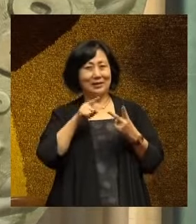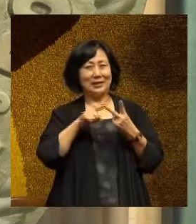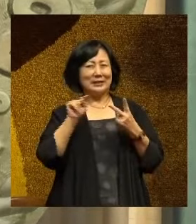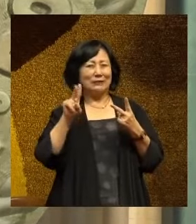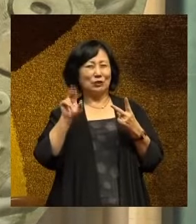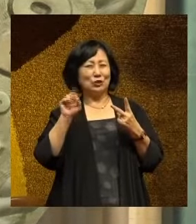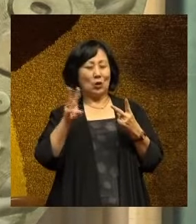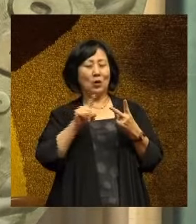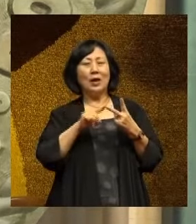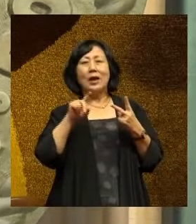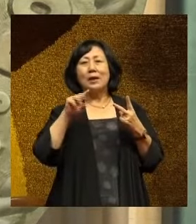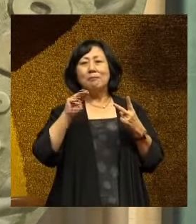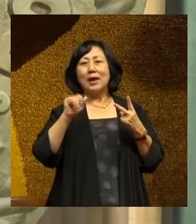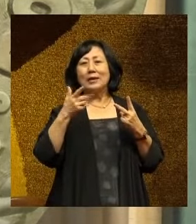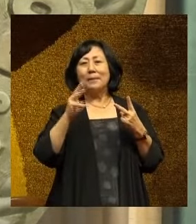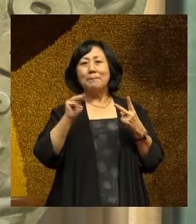PI.